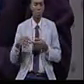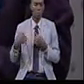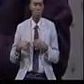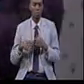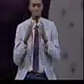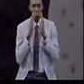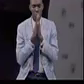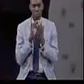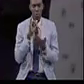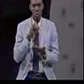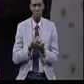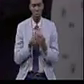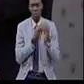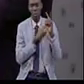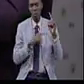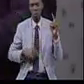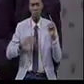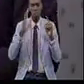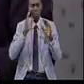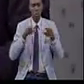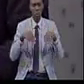heart.